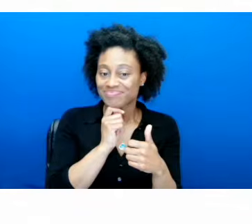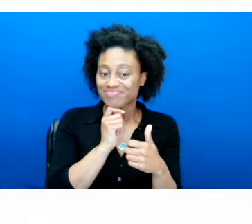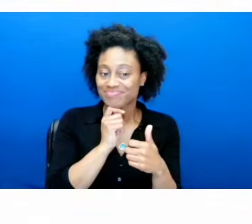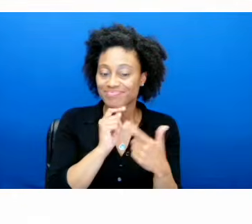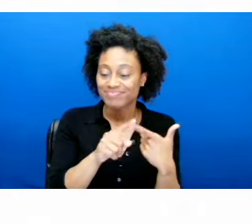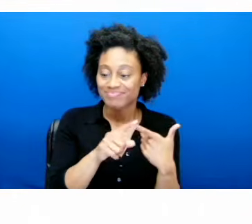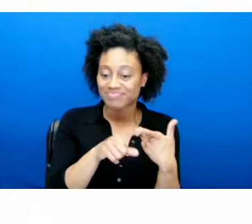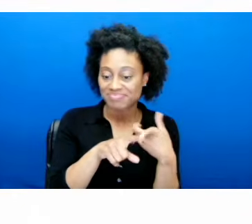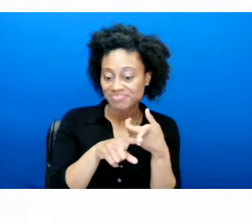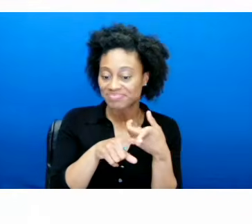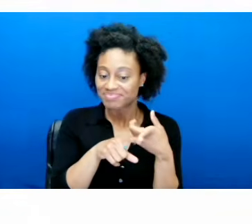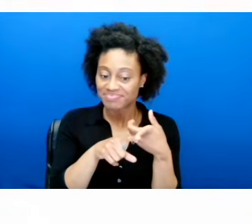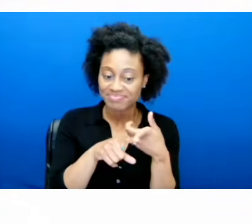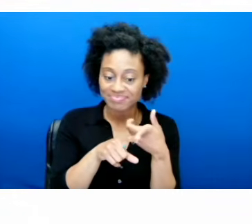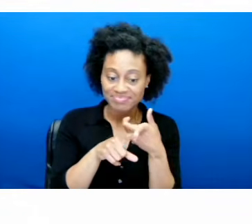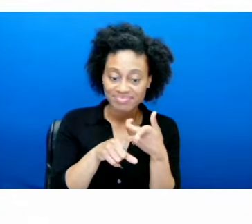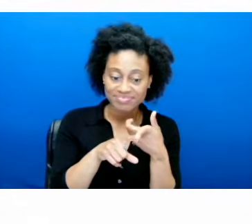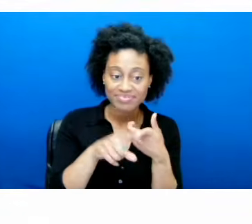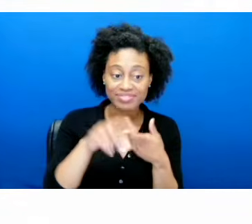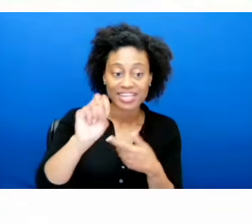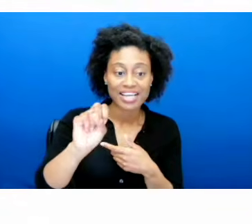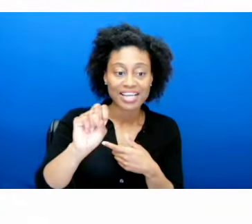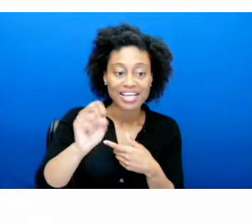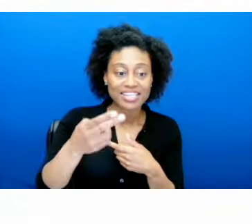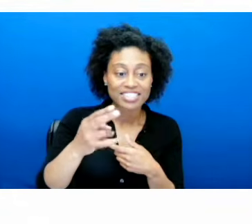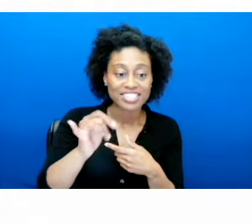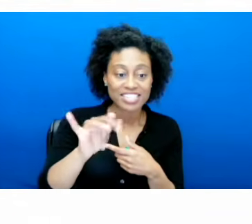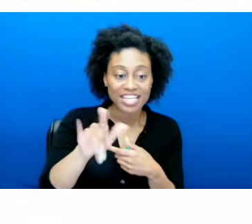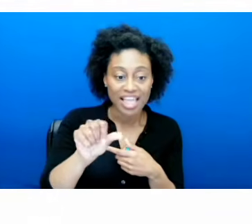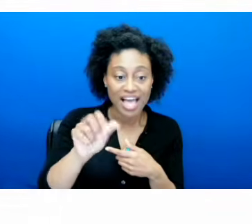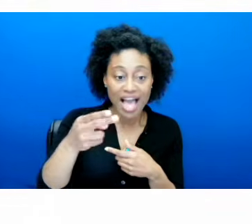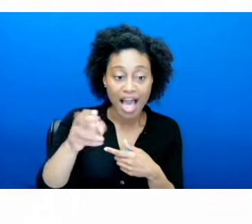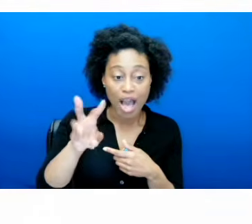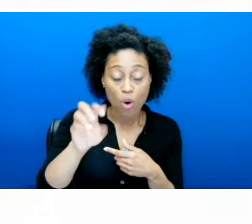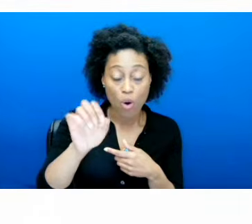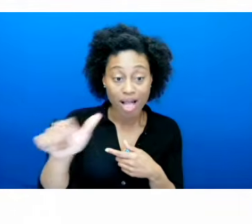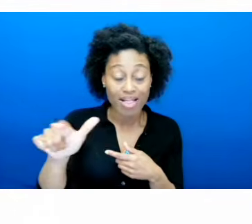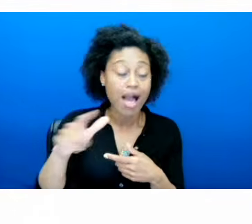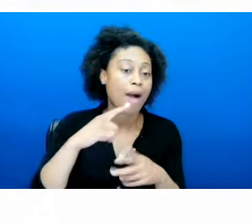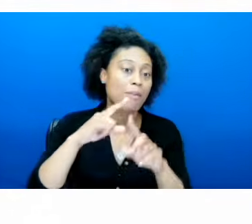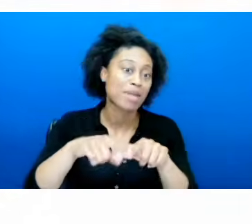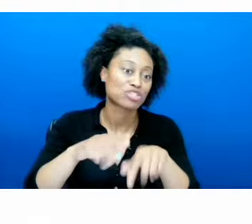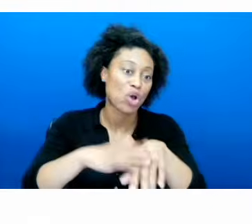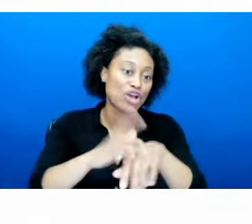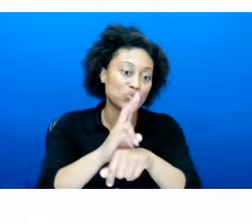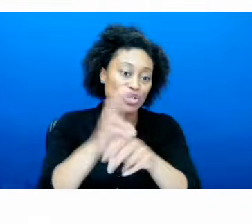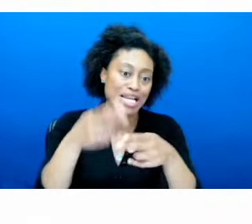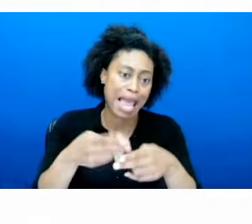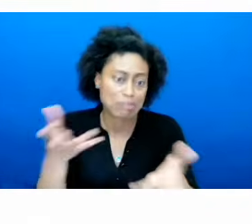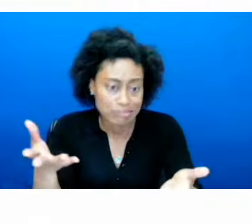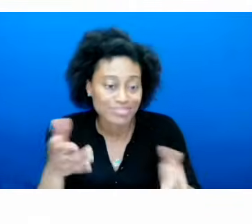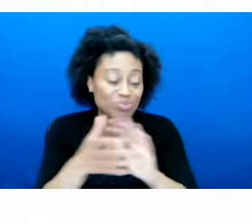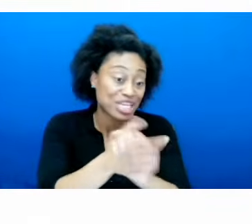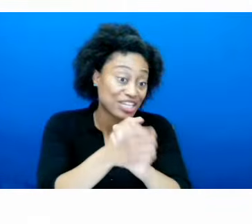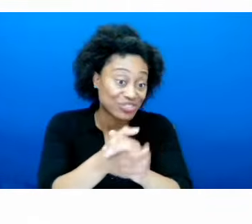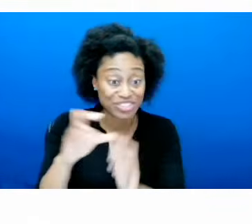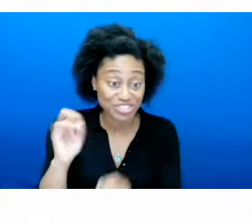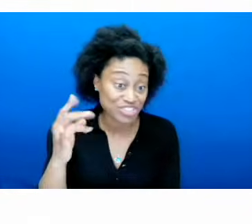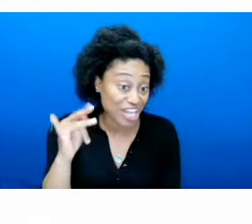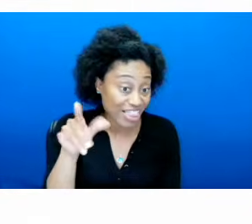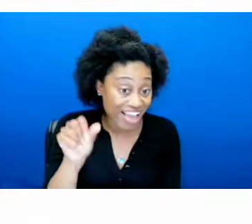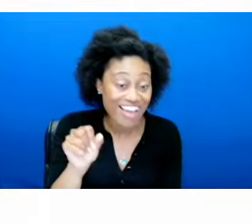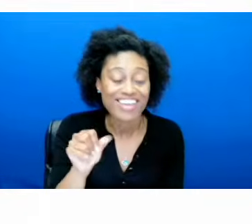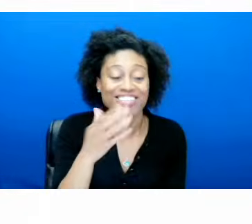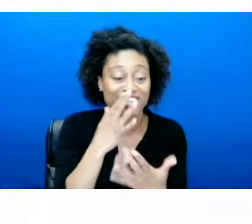Our next winner is Sheila Howell. I'm just going based off of username. So congratulations, Sheila. Thank you so